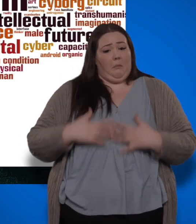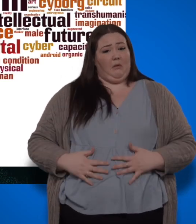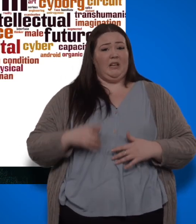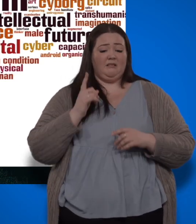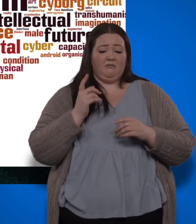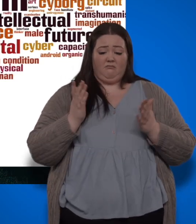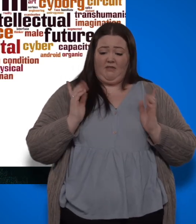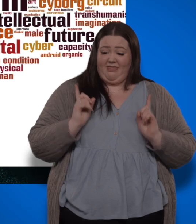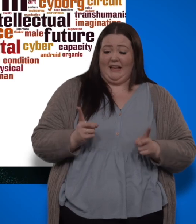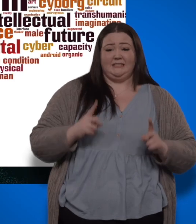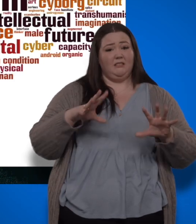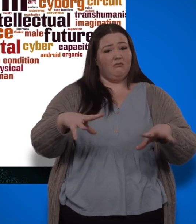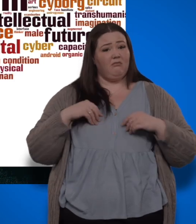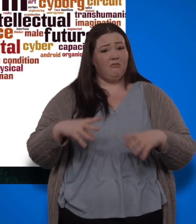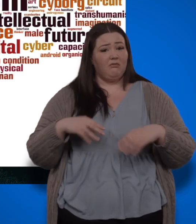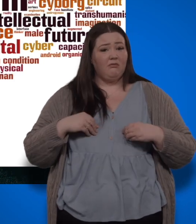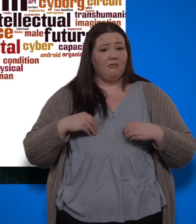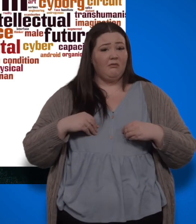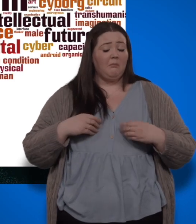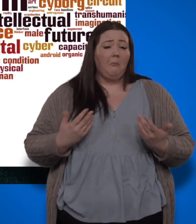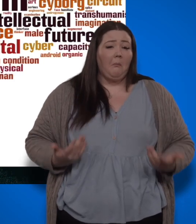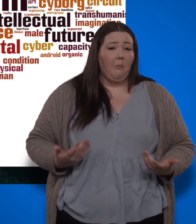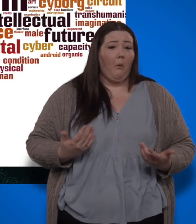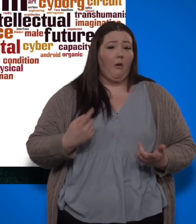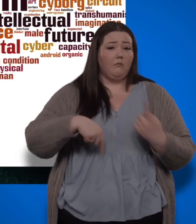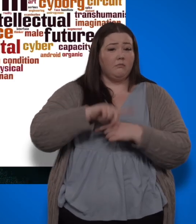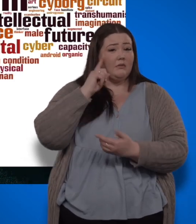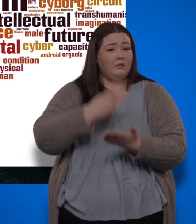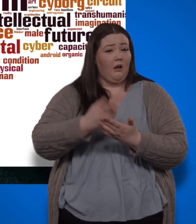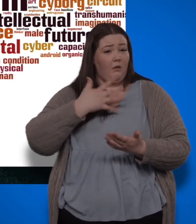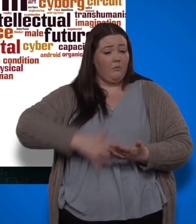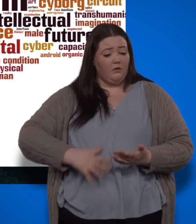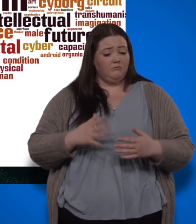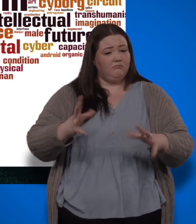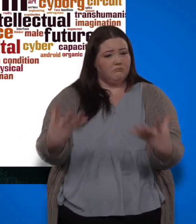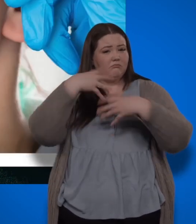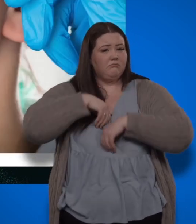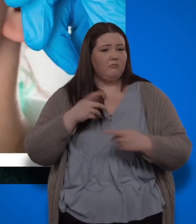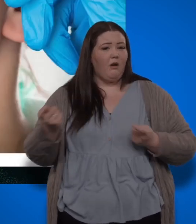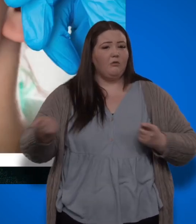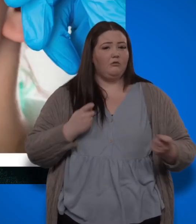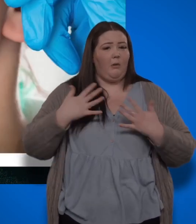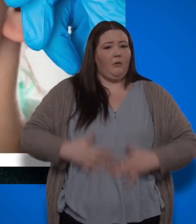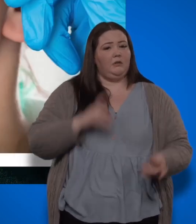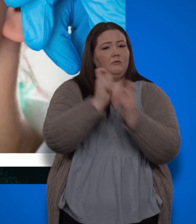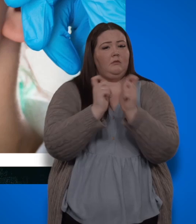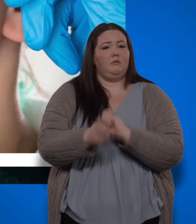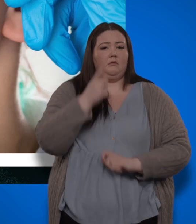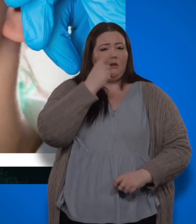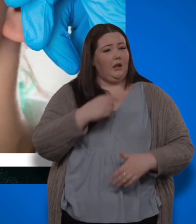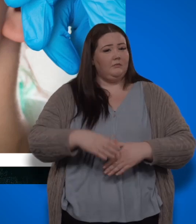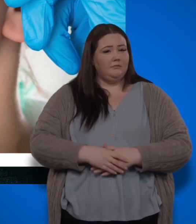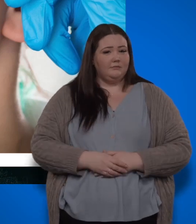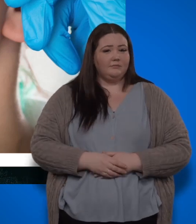receive them. Instead, we can take control and start to change the structure of our bodies. So cosmetic